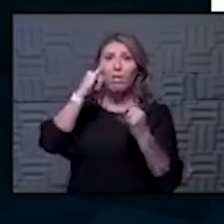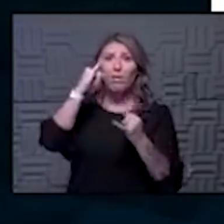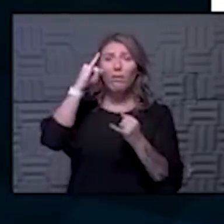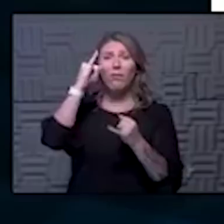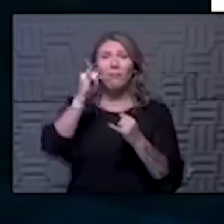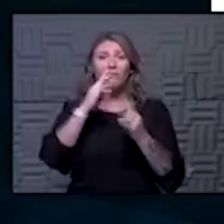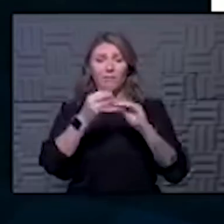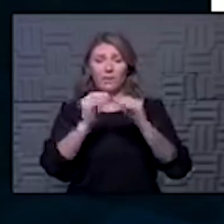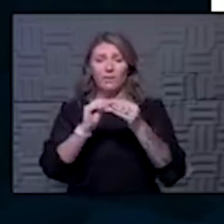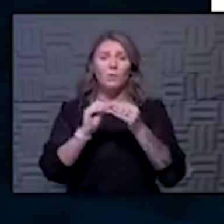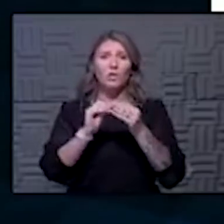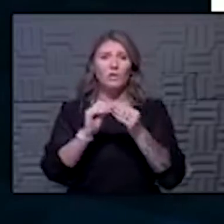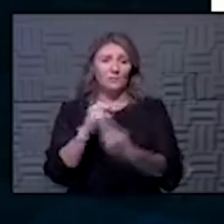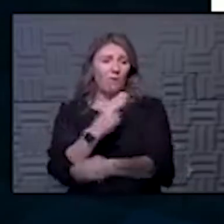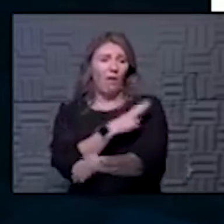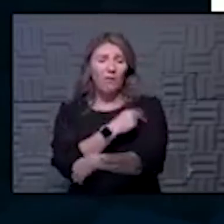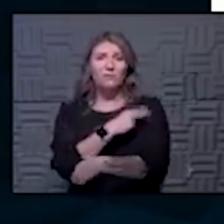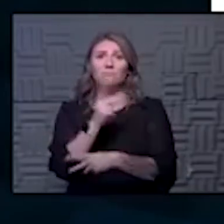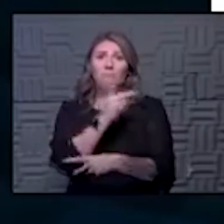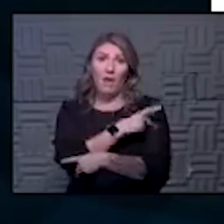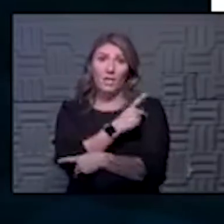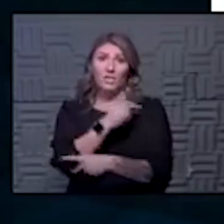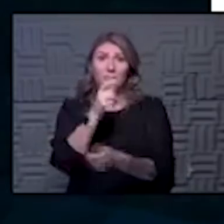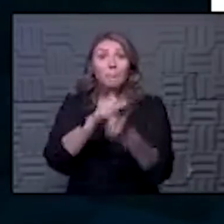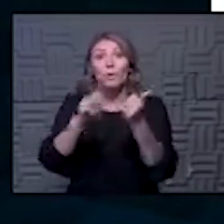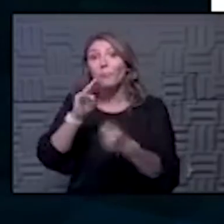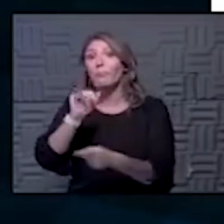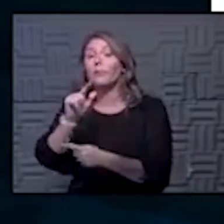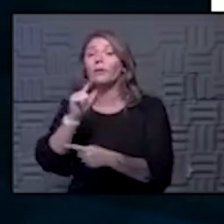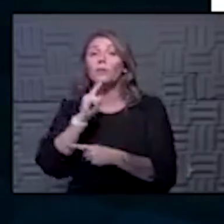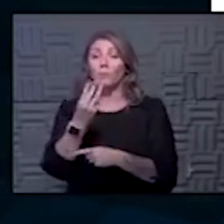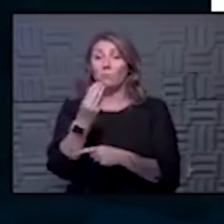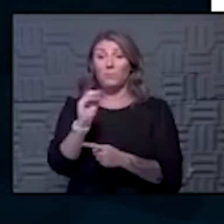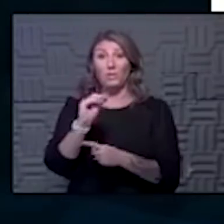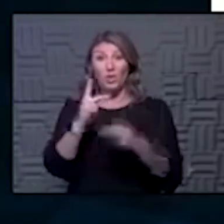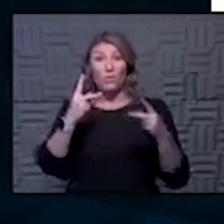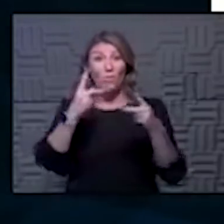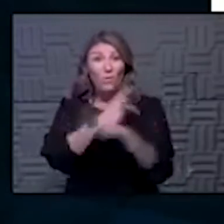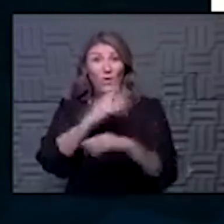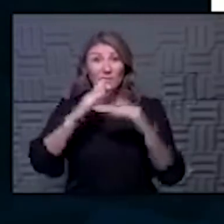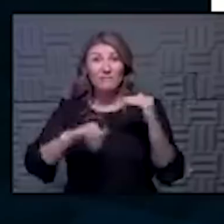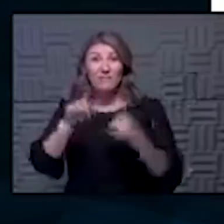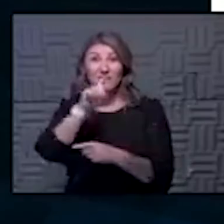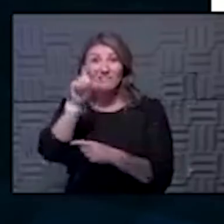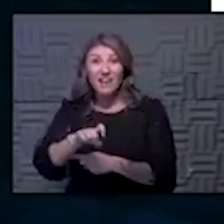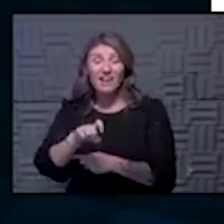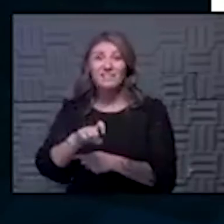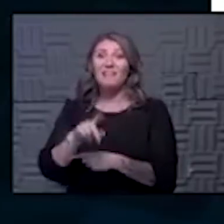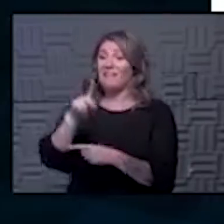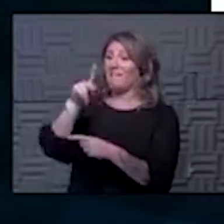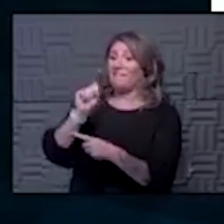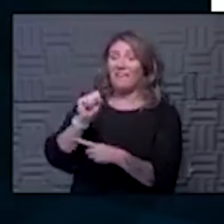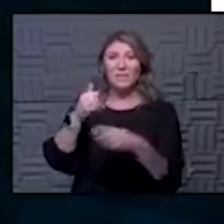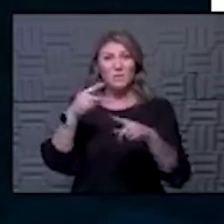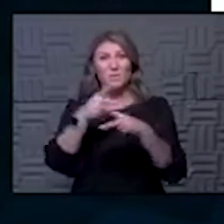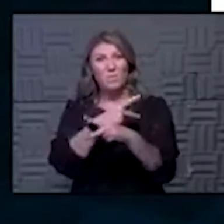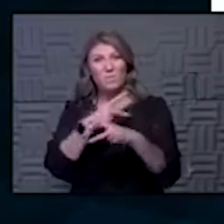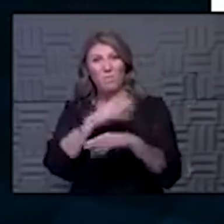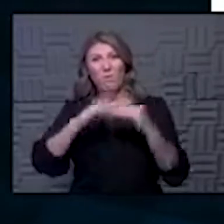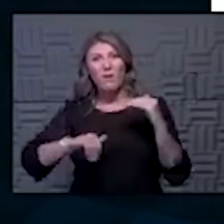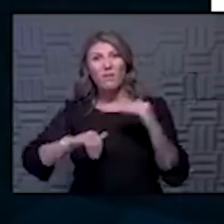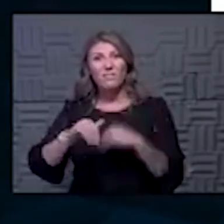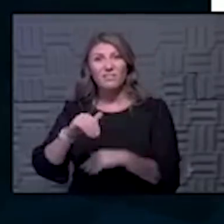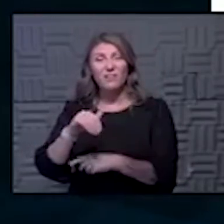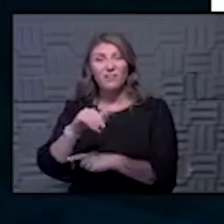number of hospitalized patients per million. In fact, Missouri being worse than Texas now, Kansas being worse than Texas now as a